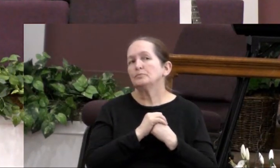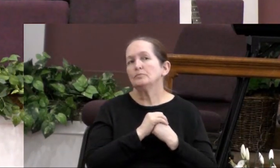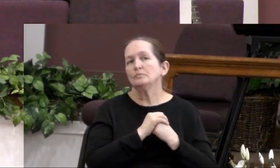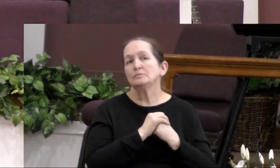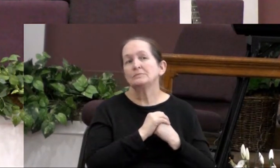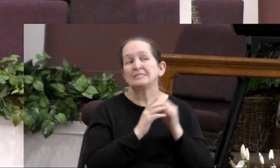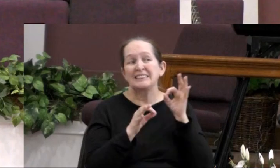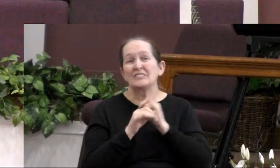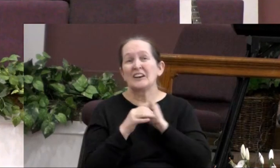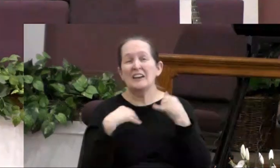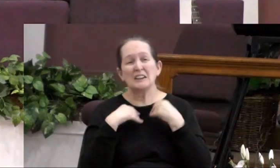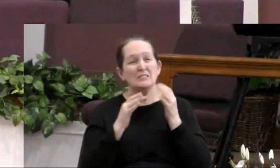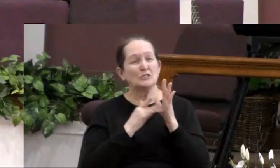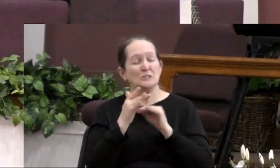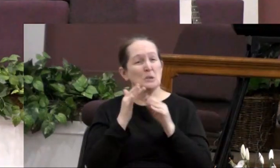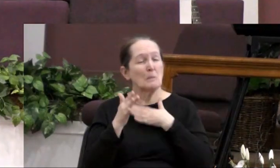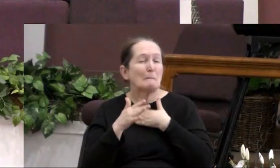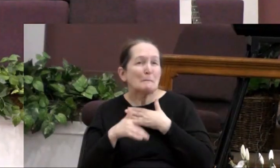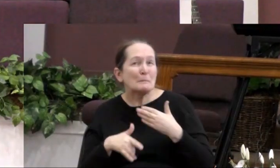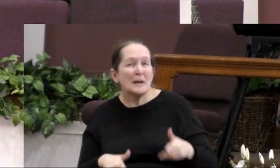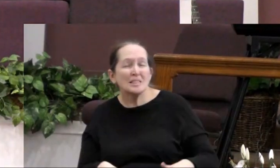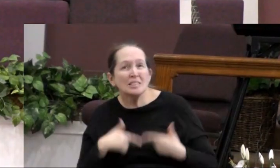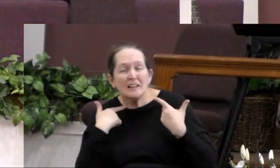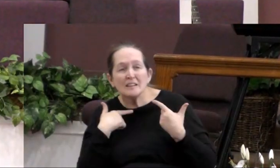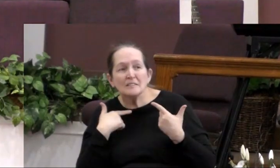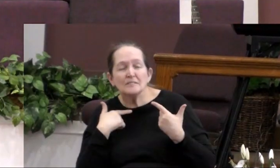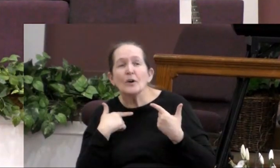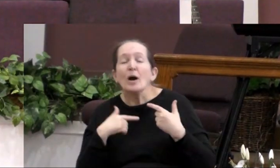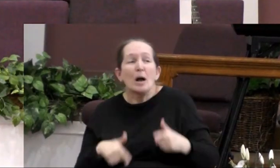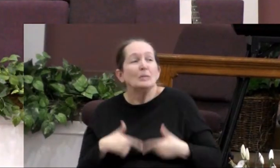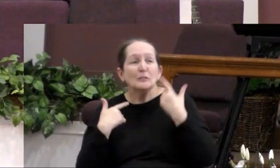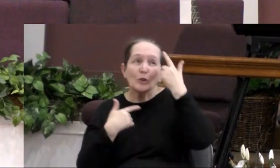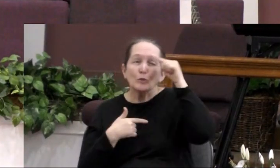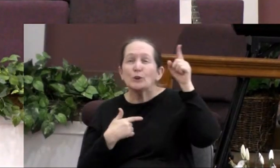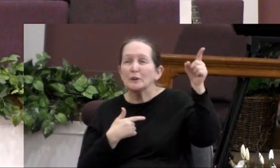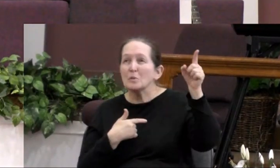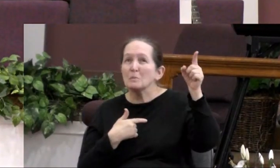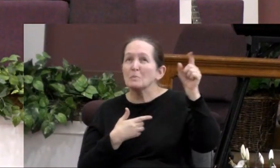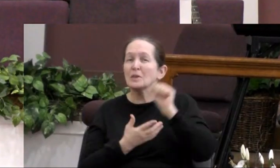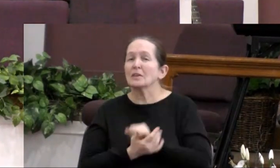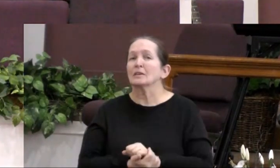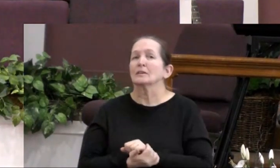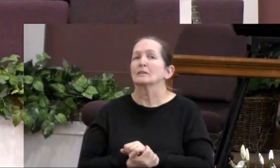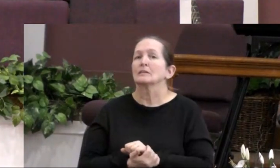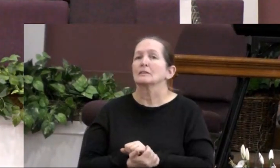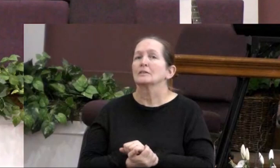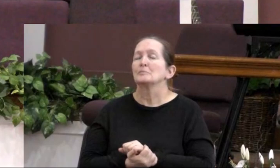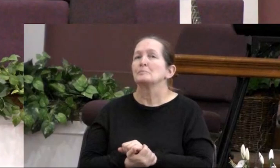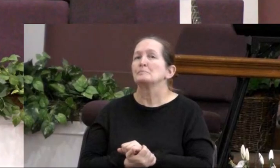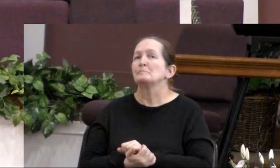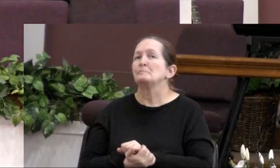And if I have Jesus in my life and I'm living for Him,